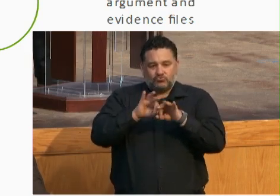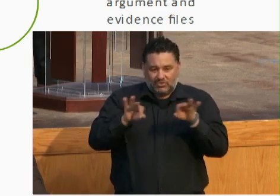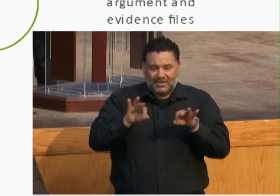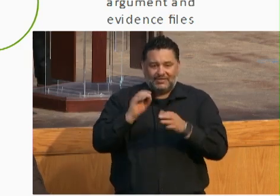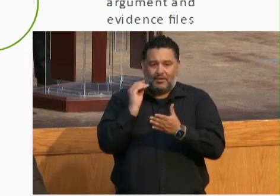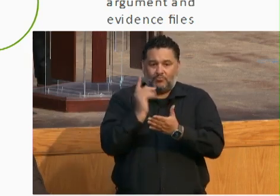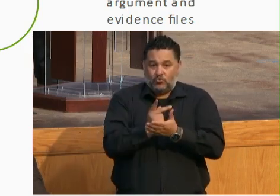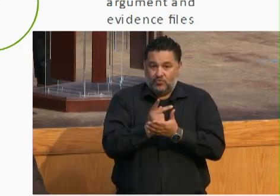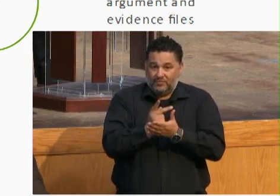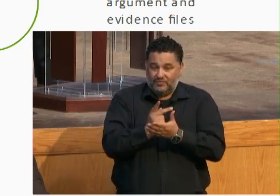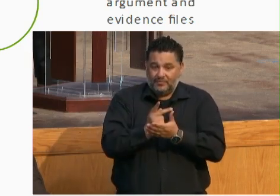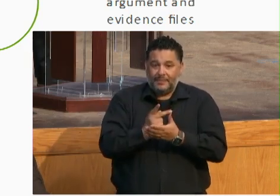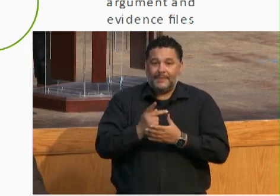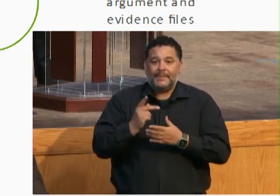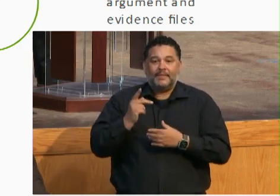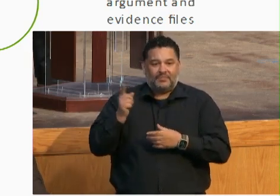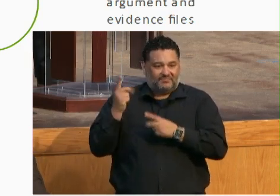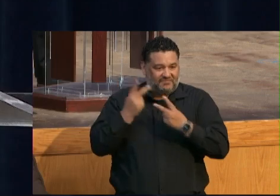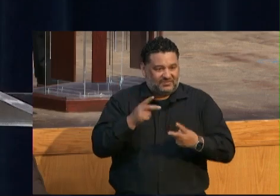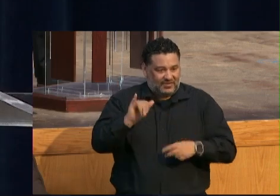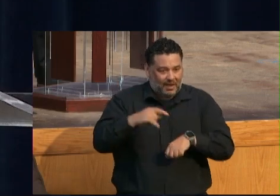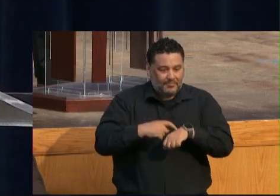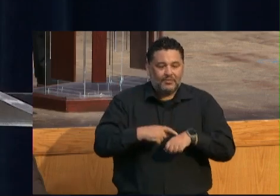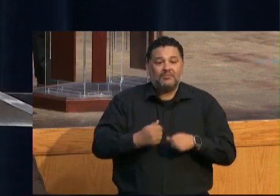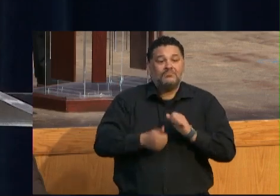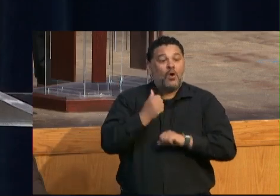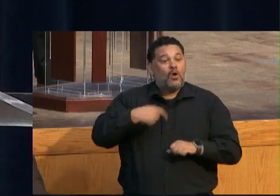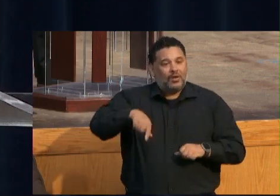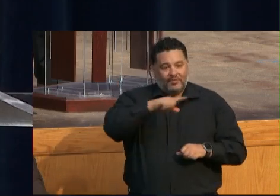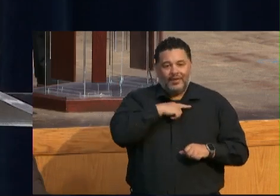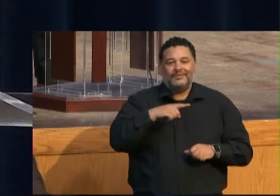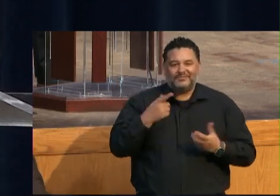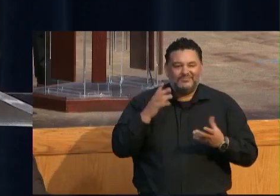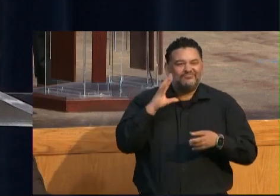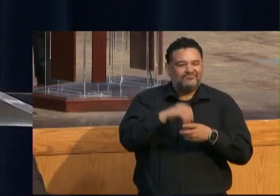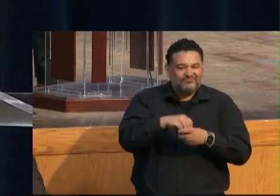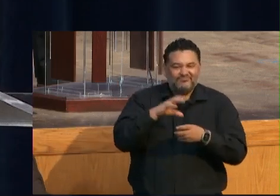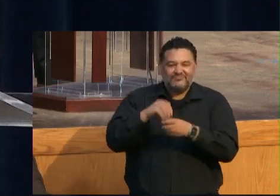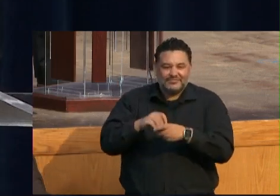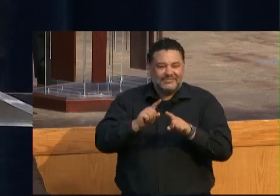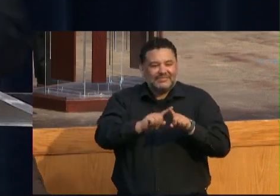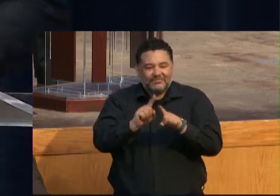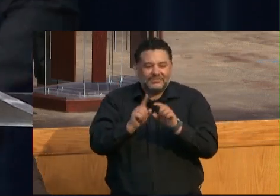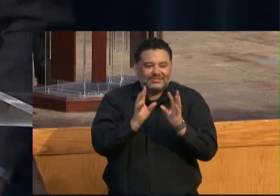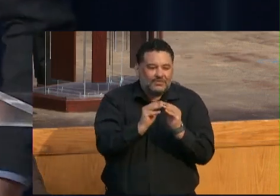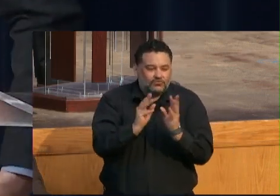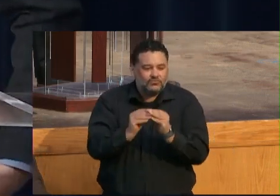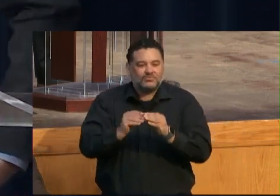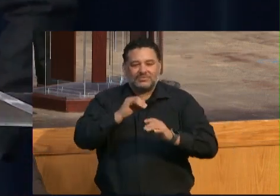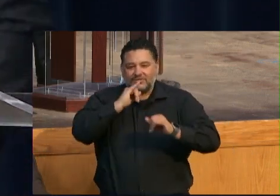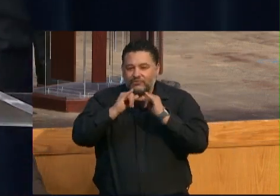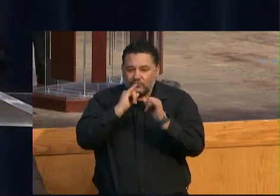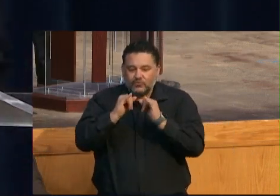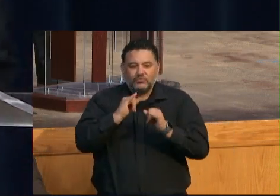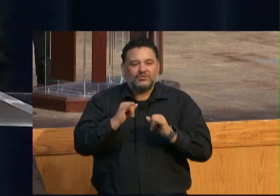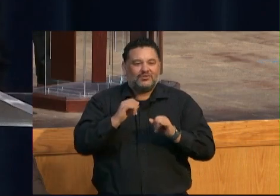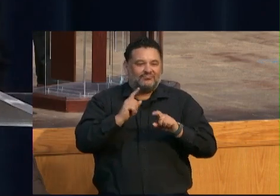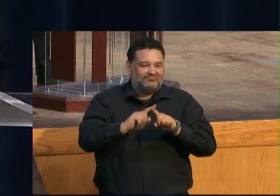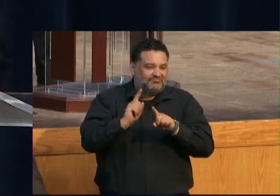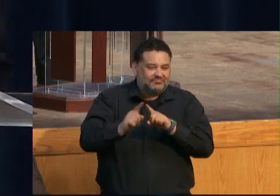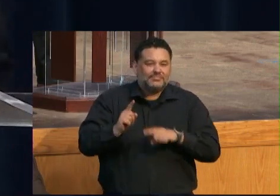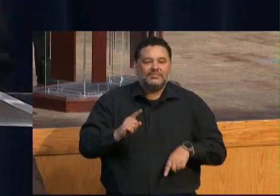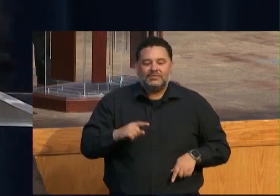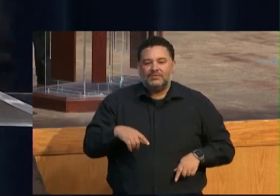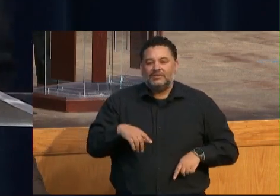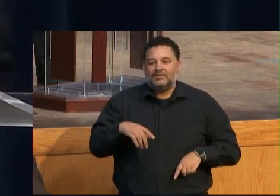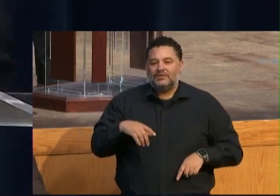then. Most of us have taken part in the sorts of sessions, interviews, and so on that